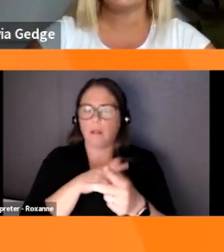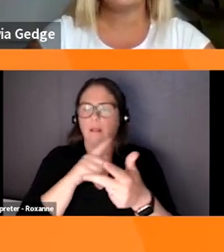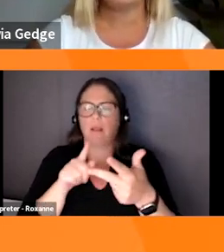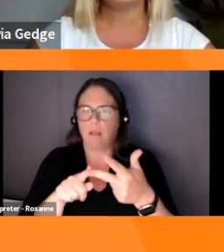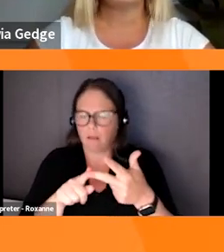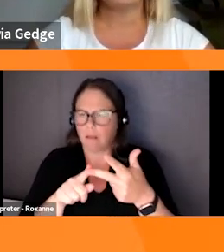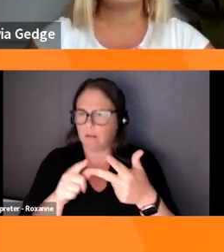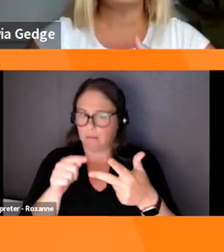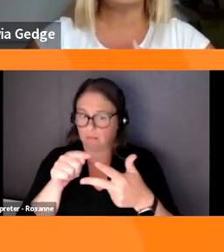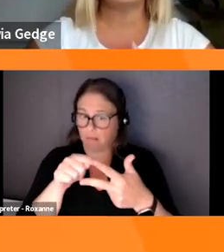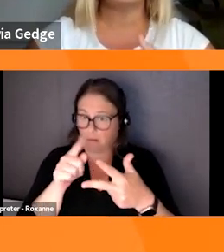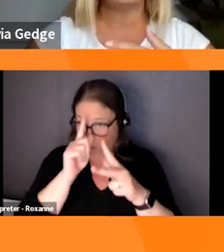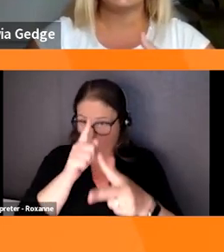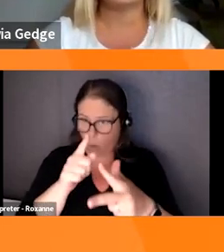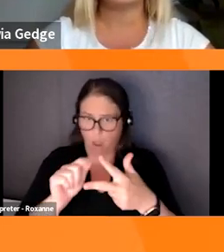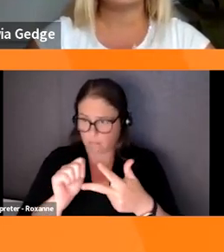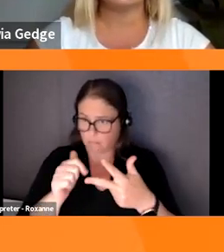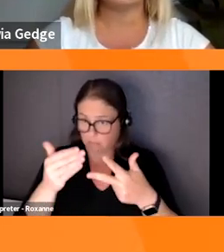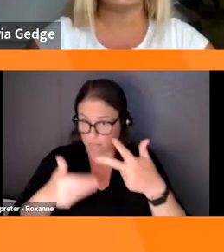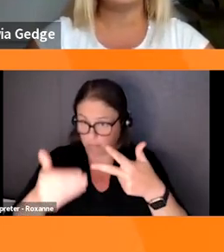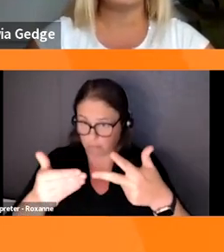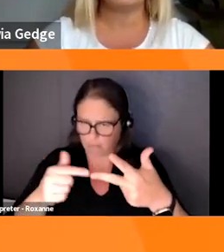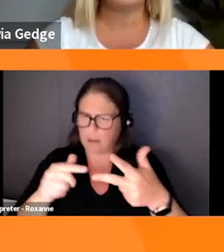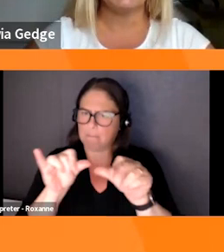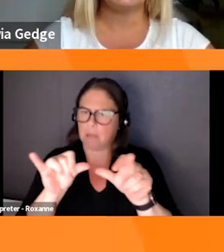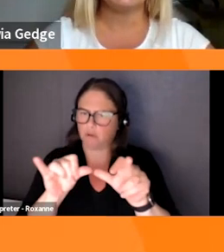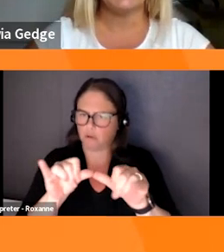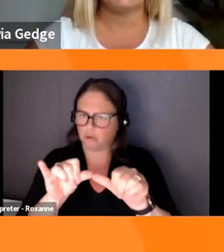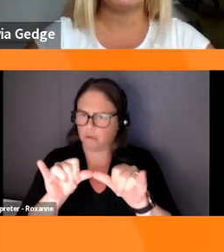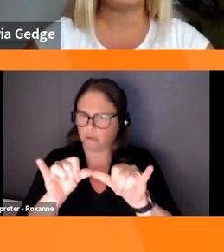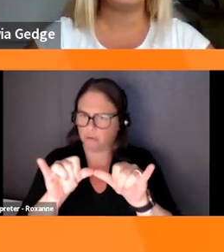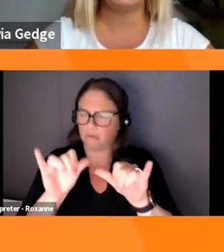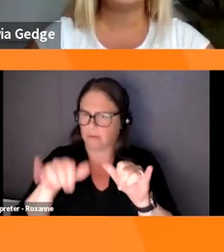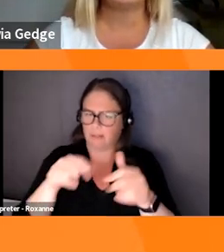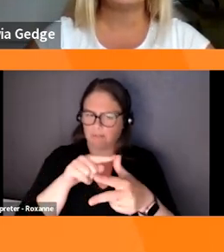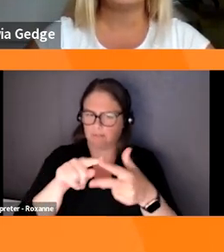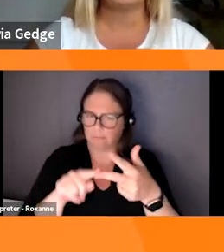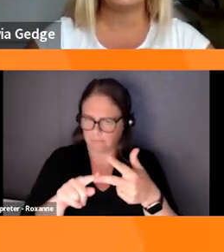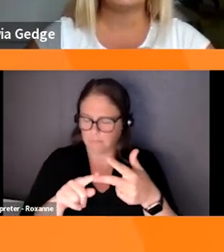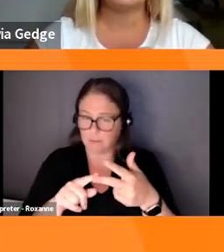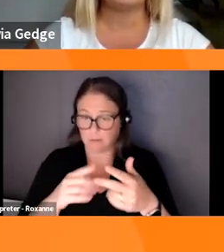progress. So my career has been in financial management, and throughout